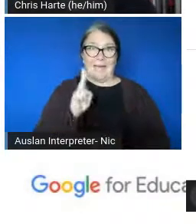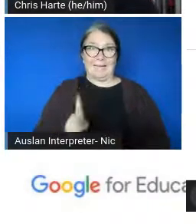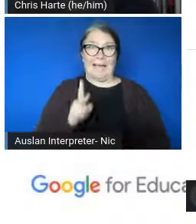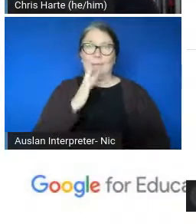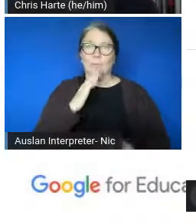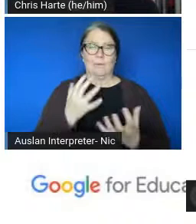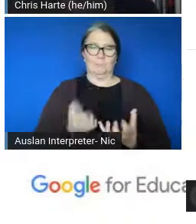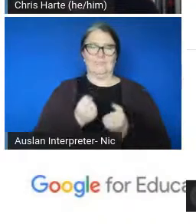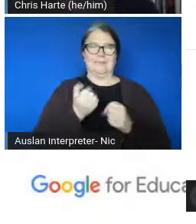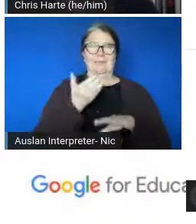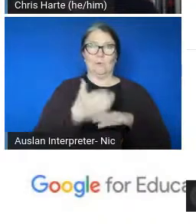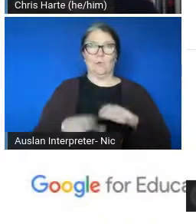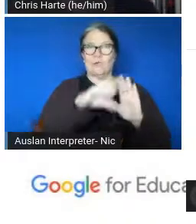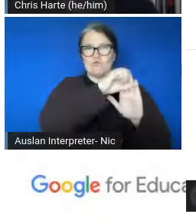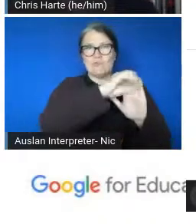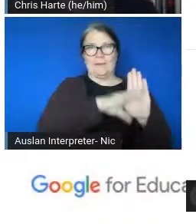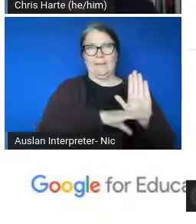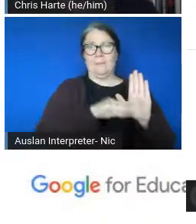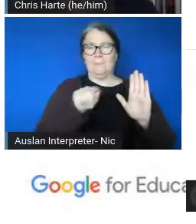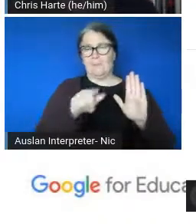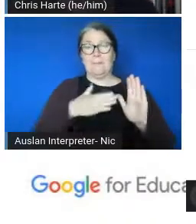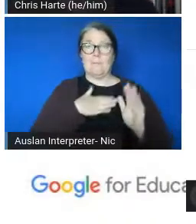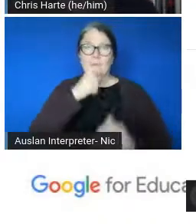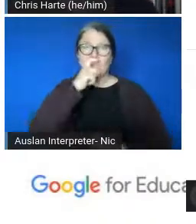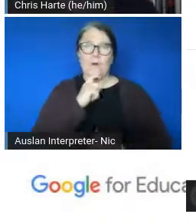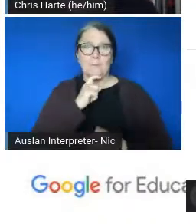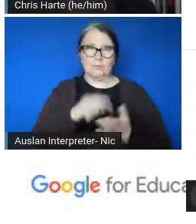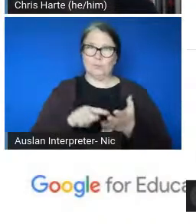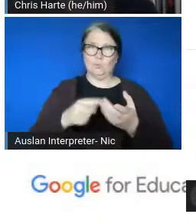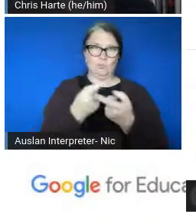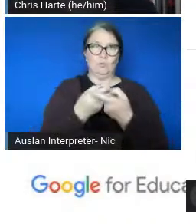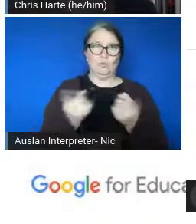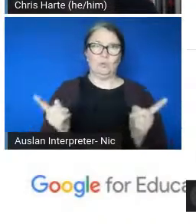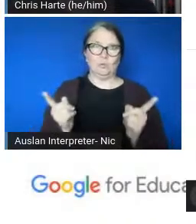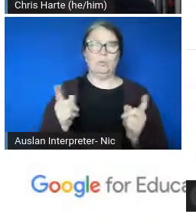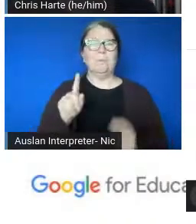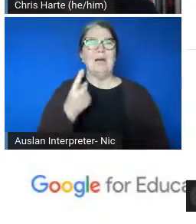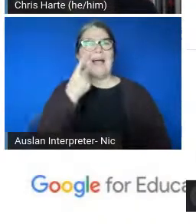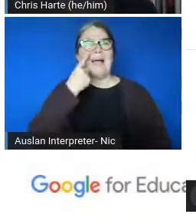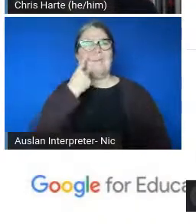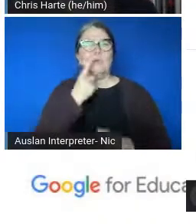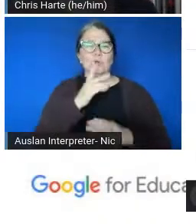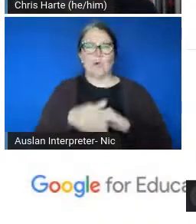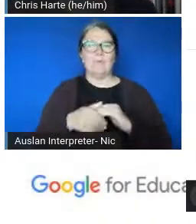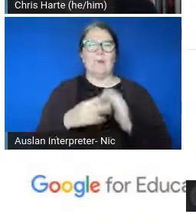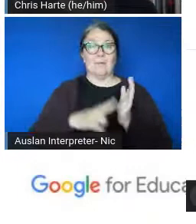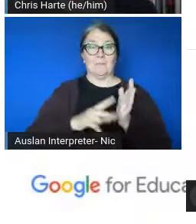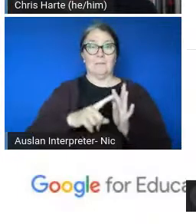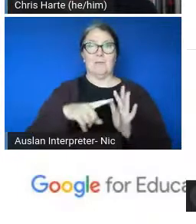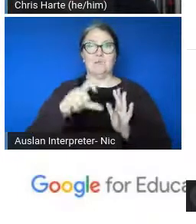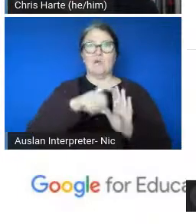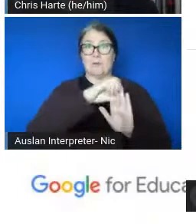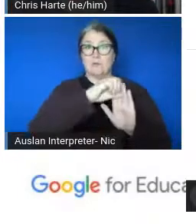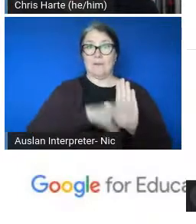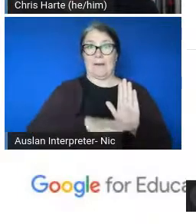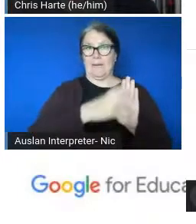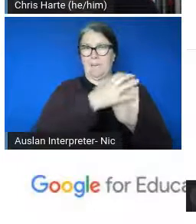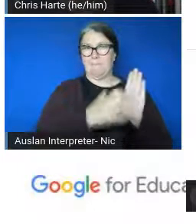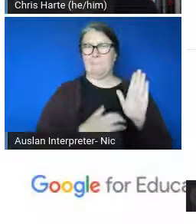curriculum. That's my promise to you. But if we look at the Victorian is the one I'm most